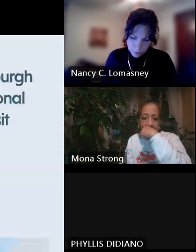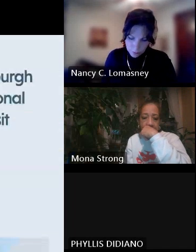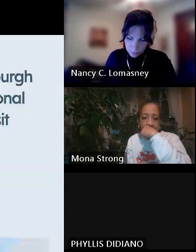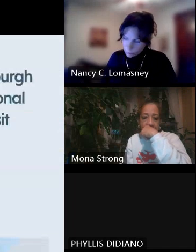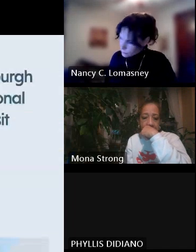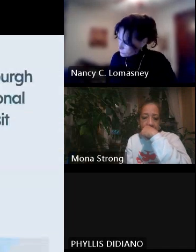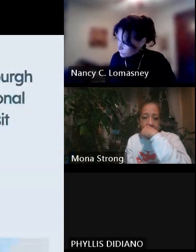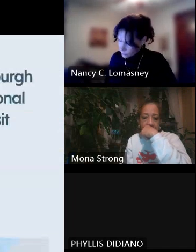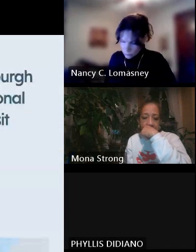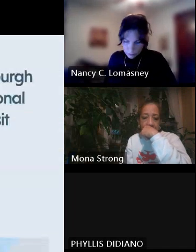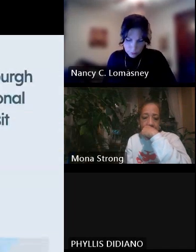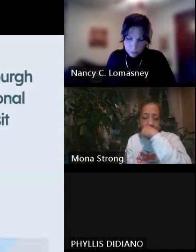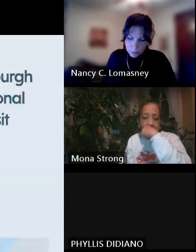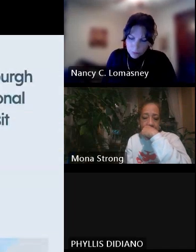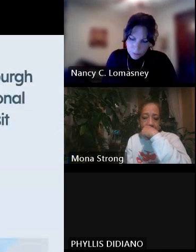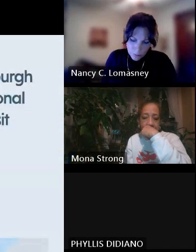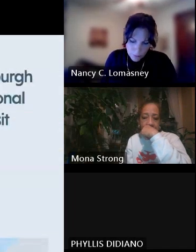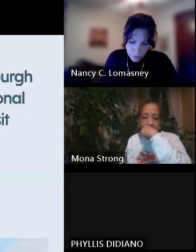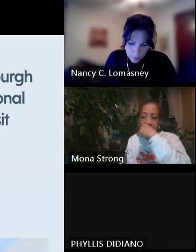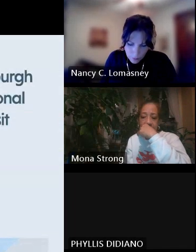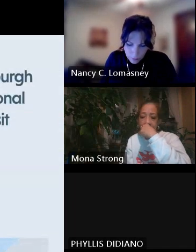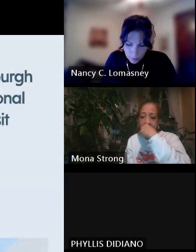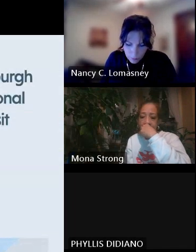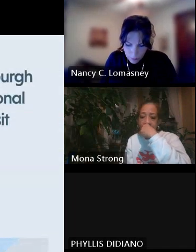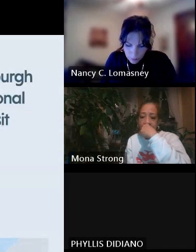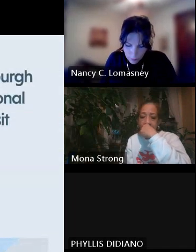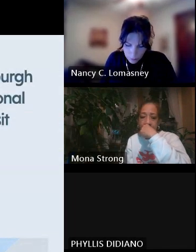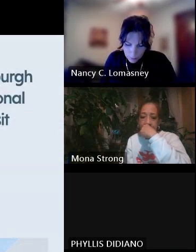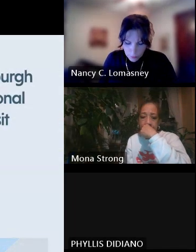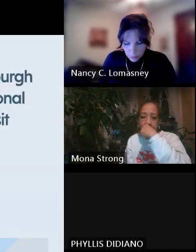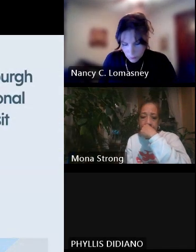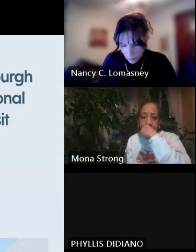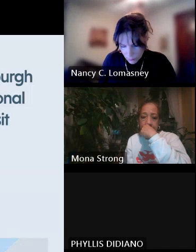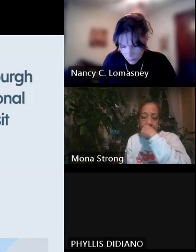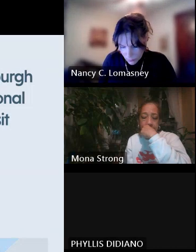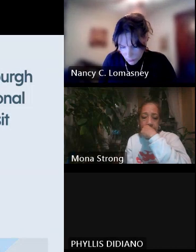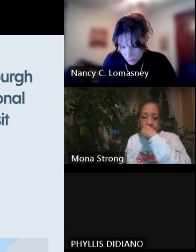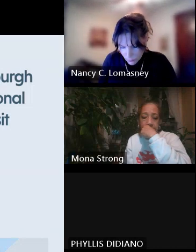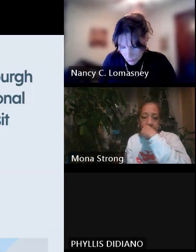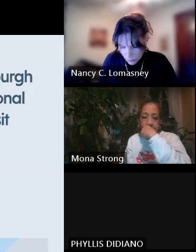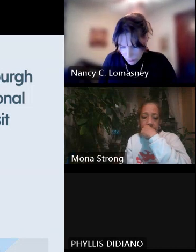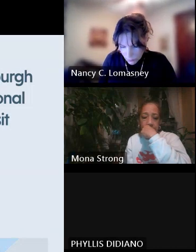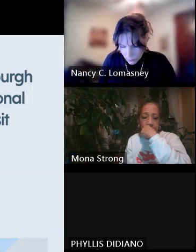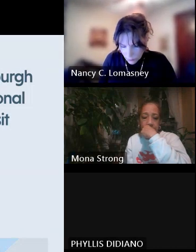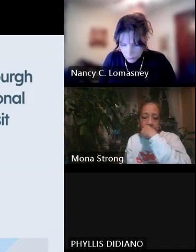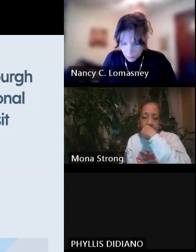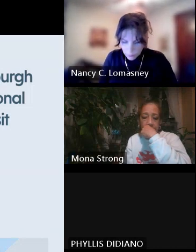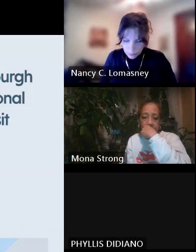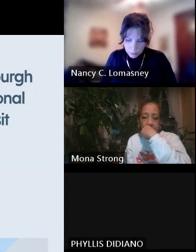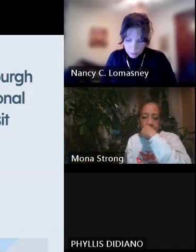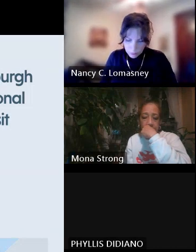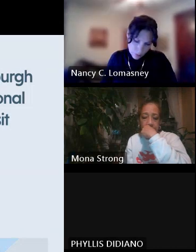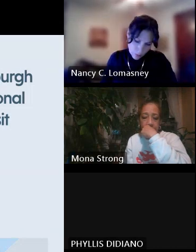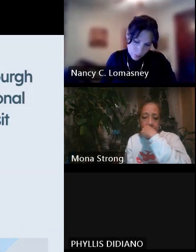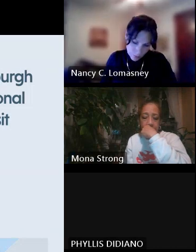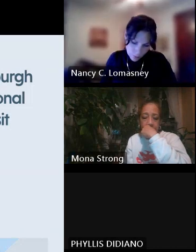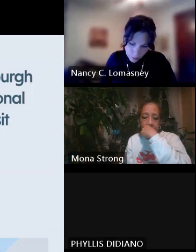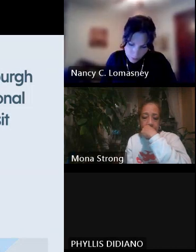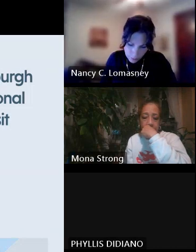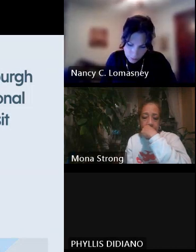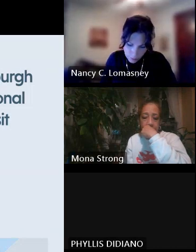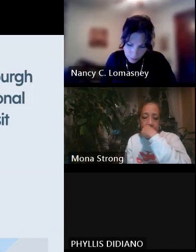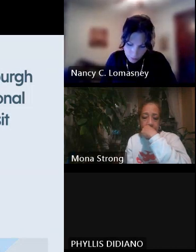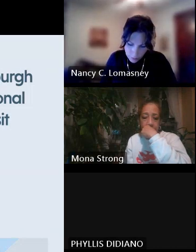bus routes, the proposed bus routes, and the BRT. Can you kind of give a quick overview of how those